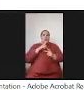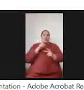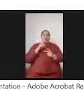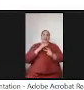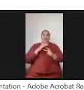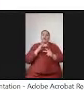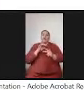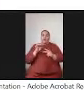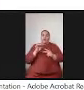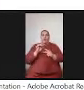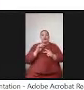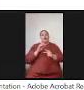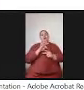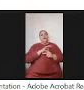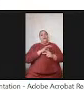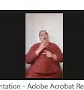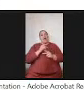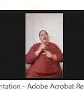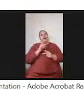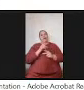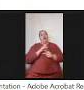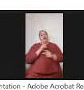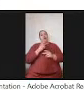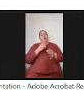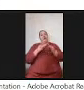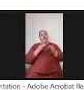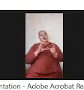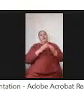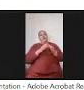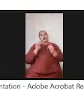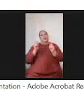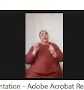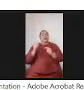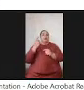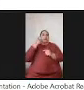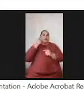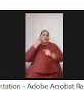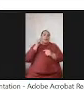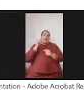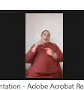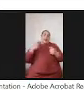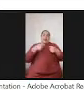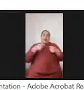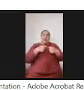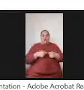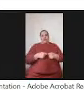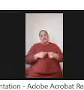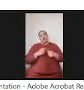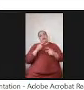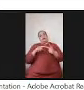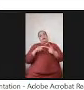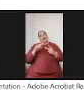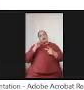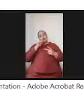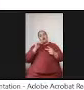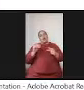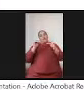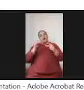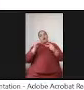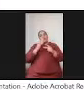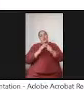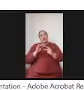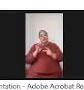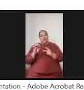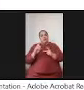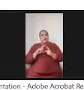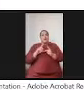June, normally we would have paid all political parties their secretarial and constituency allowances, their second quarter advance by the end of June, but that